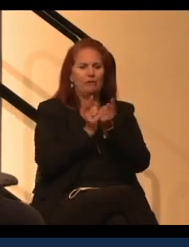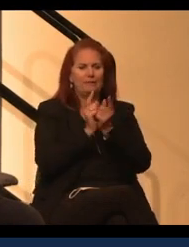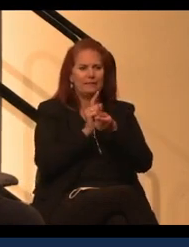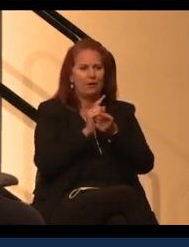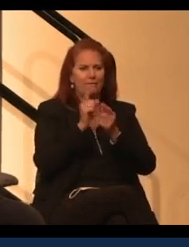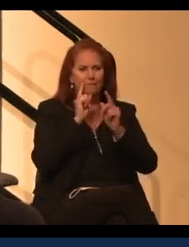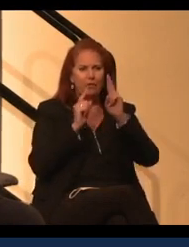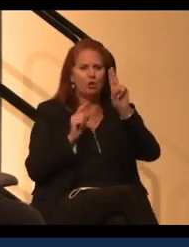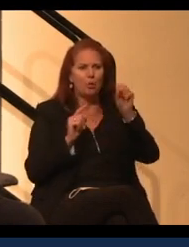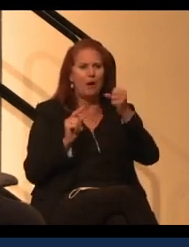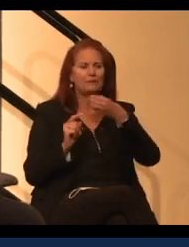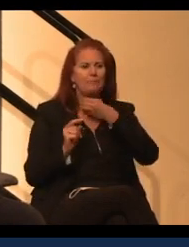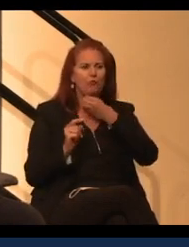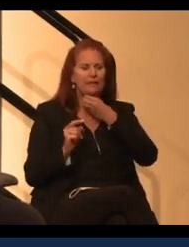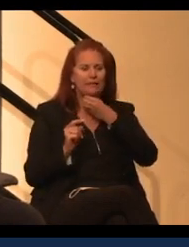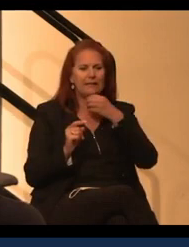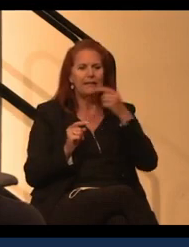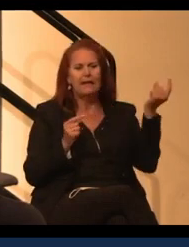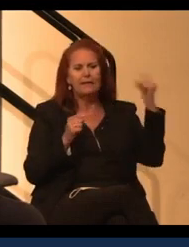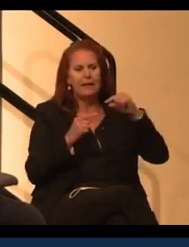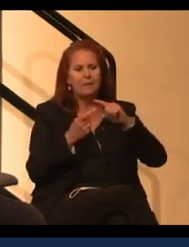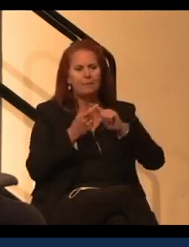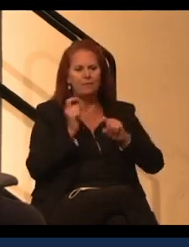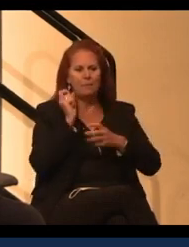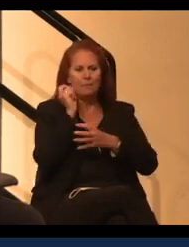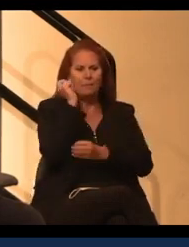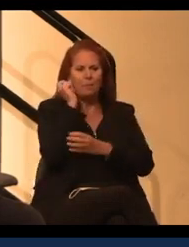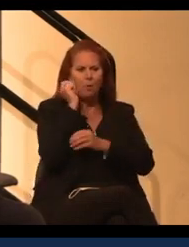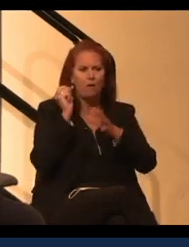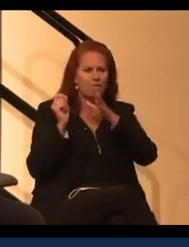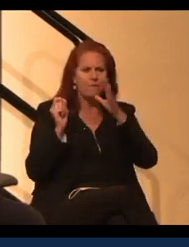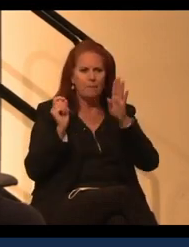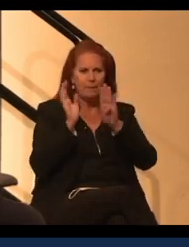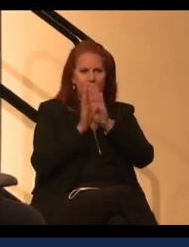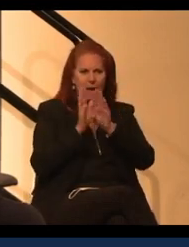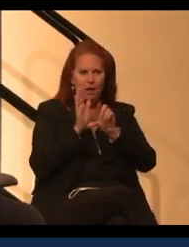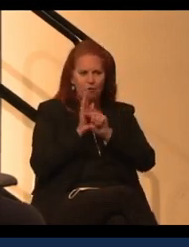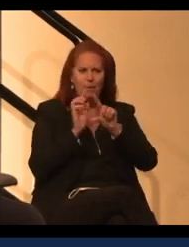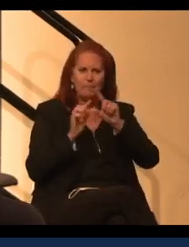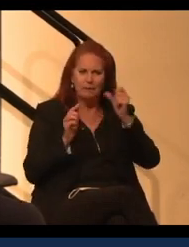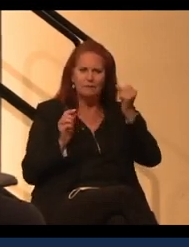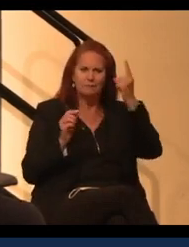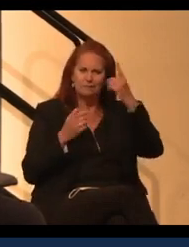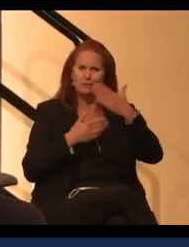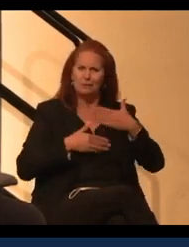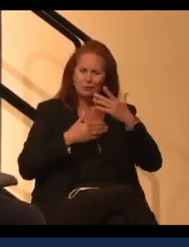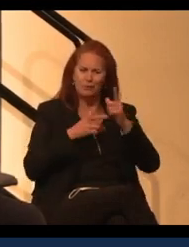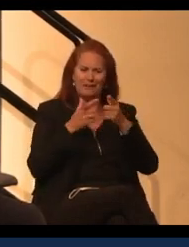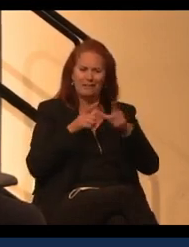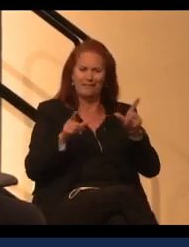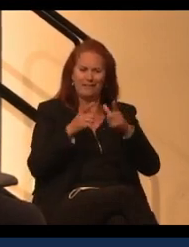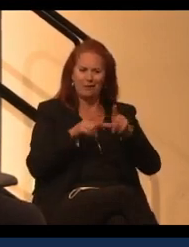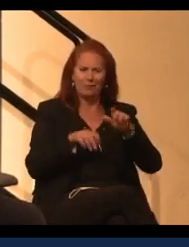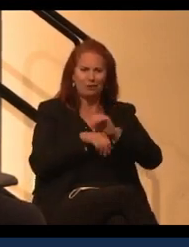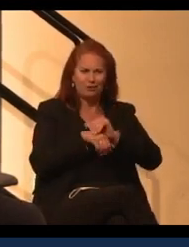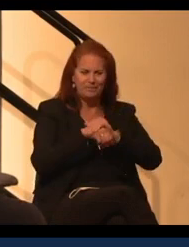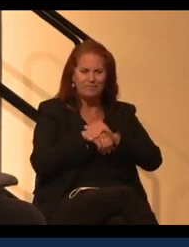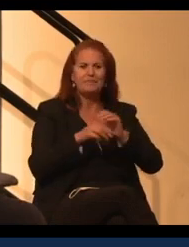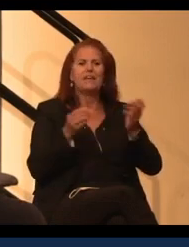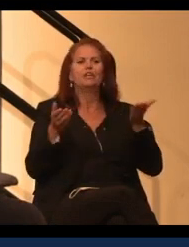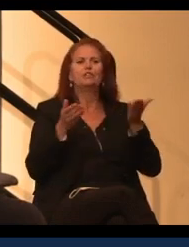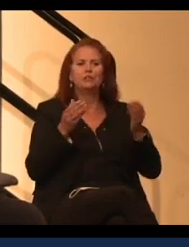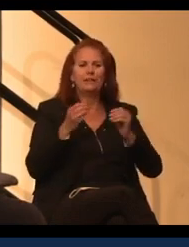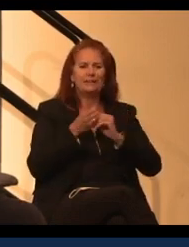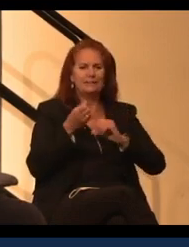US Marines. He came from a poor farming background, but really enjoyed learning the English language, was then allowed to serve